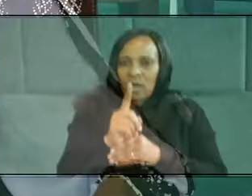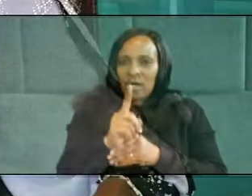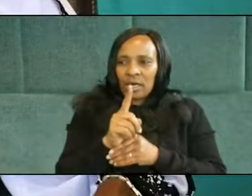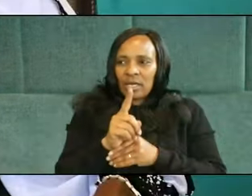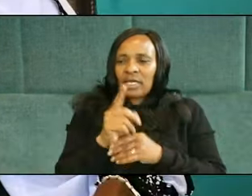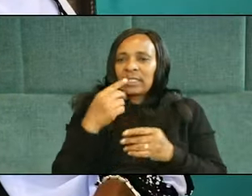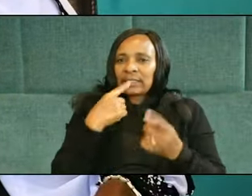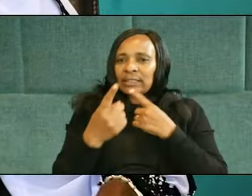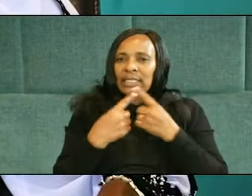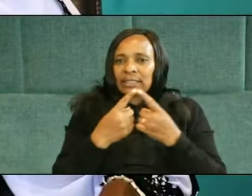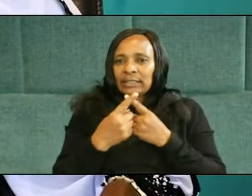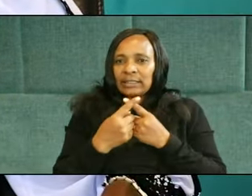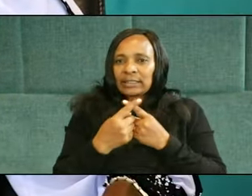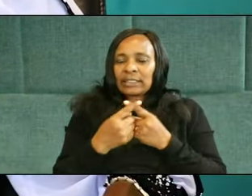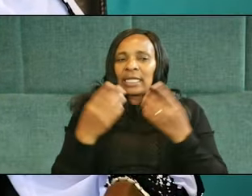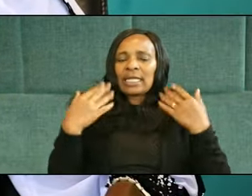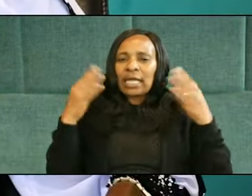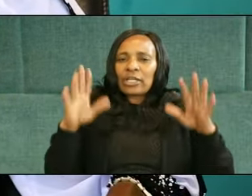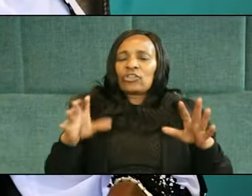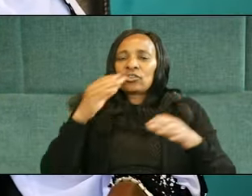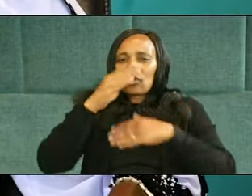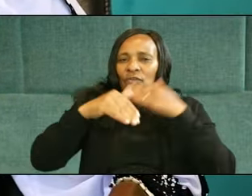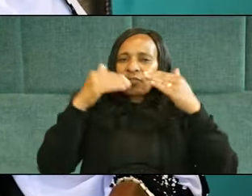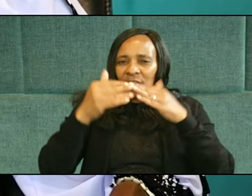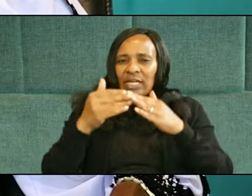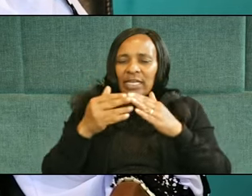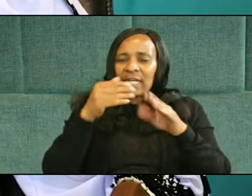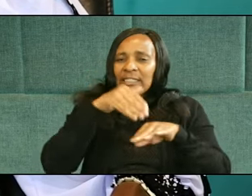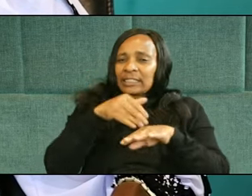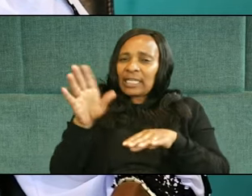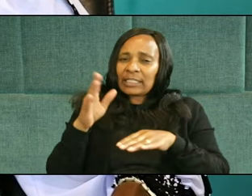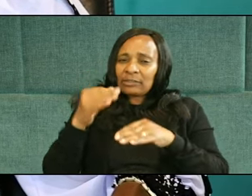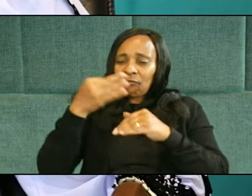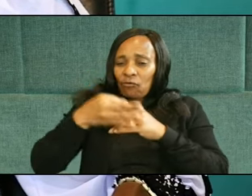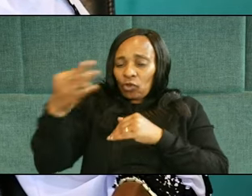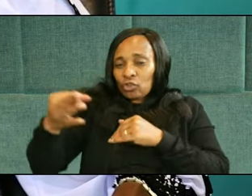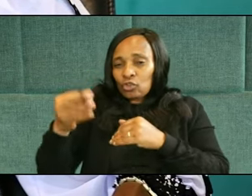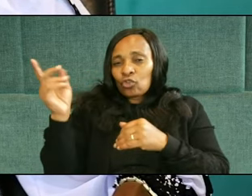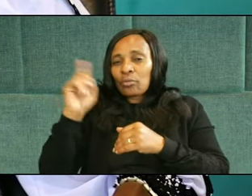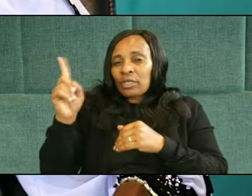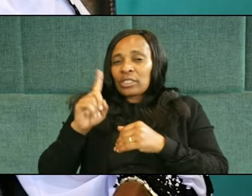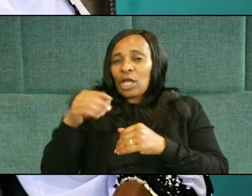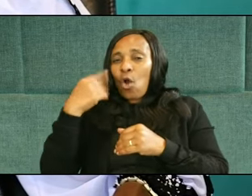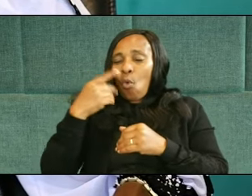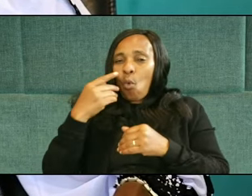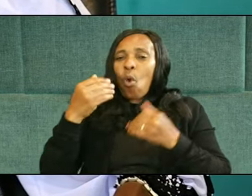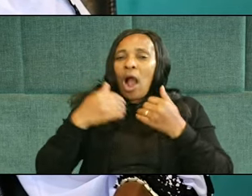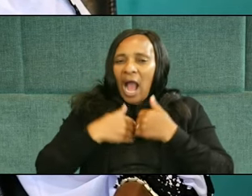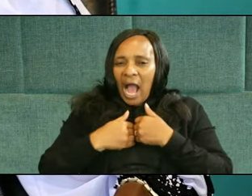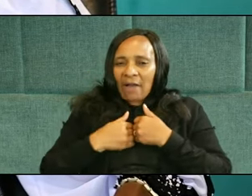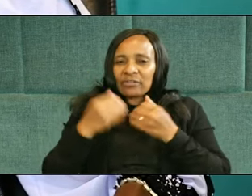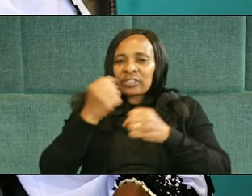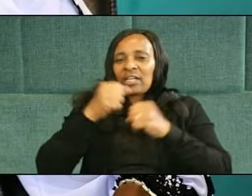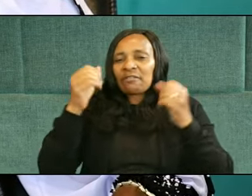And it says, "The angels of heaven are sent forth to minister to those who shall be heirs of